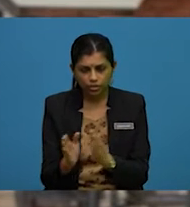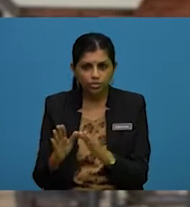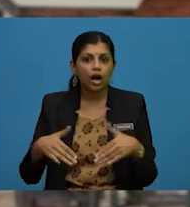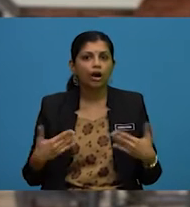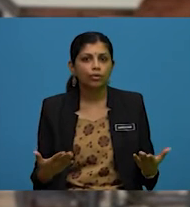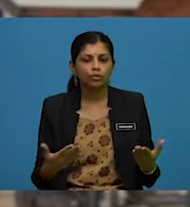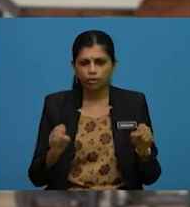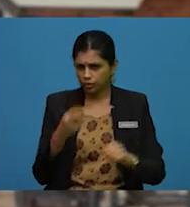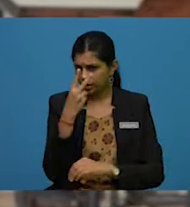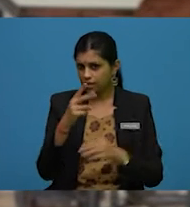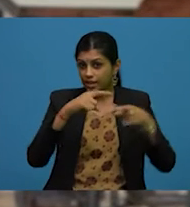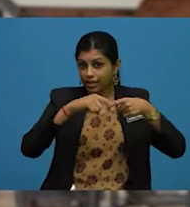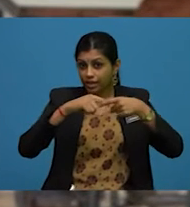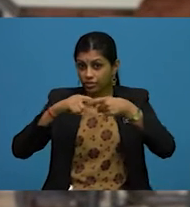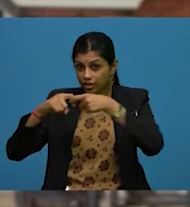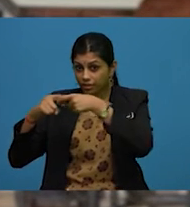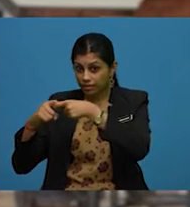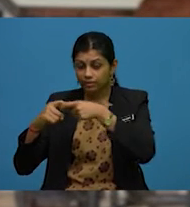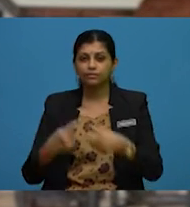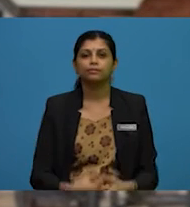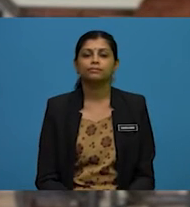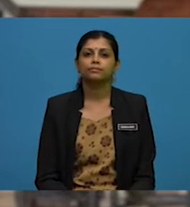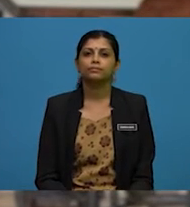Can you see the connection?